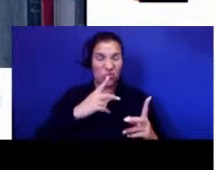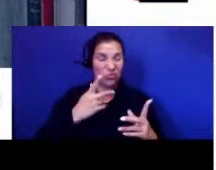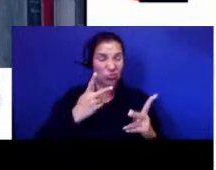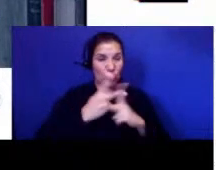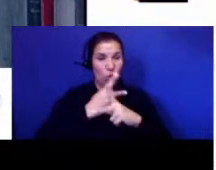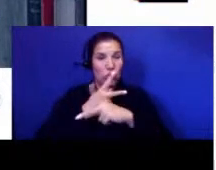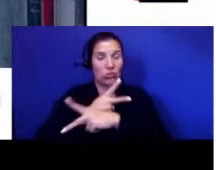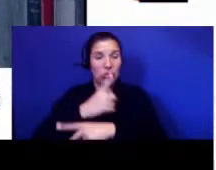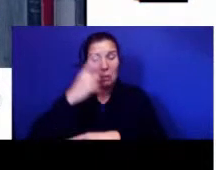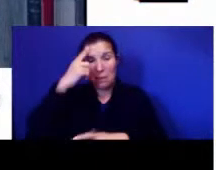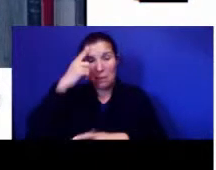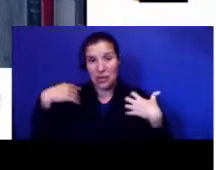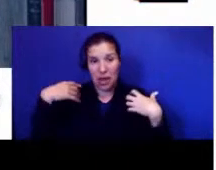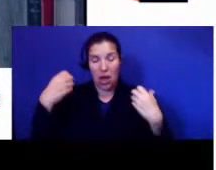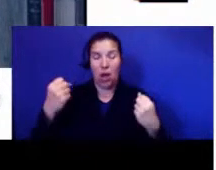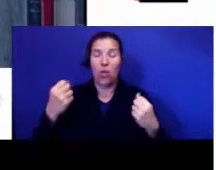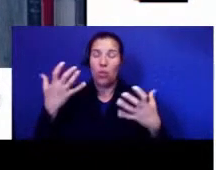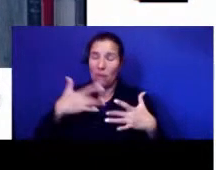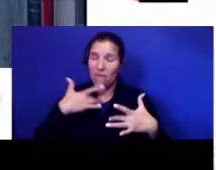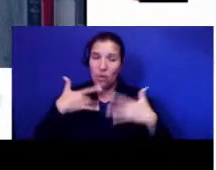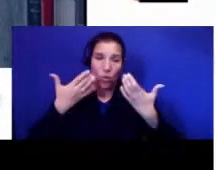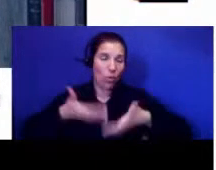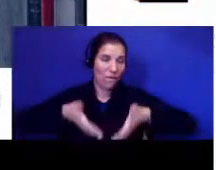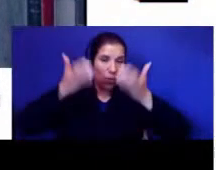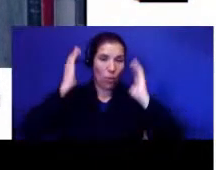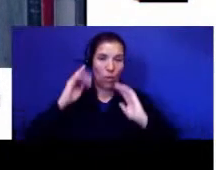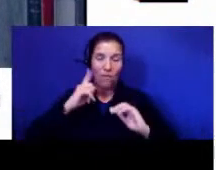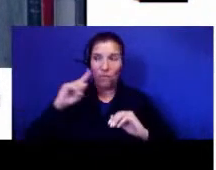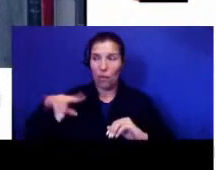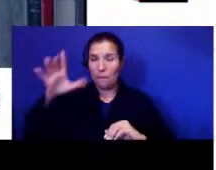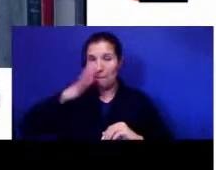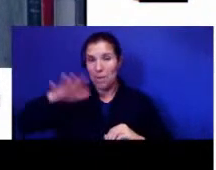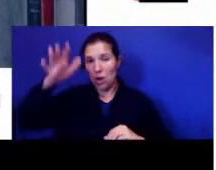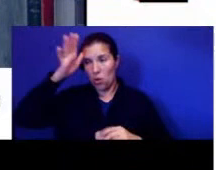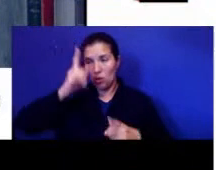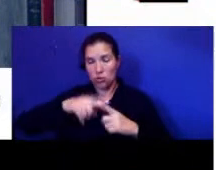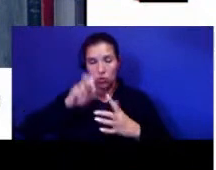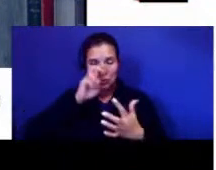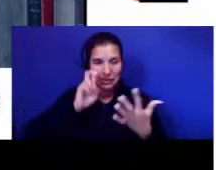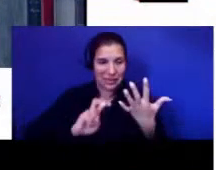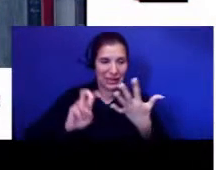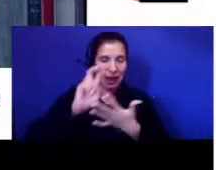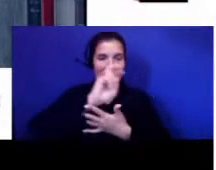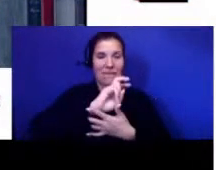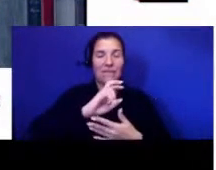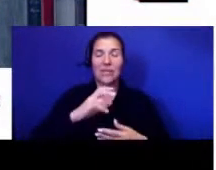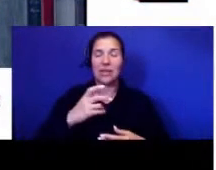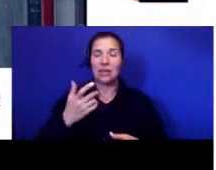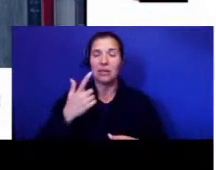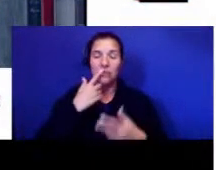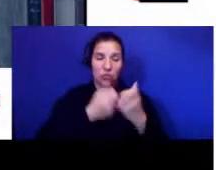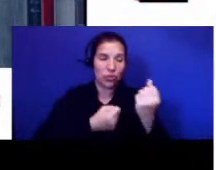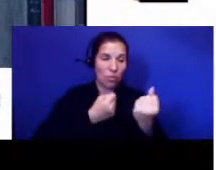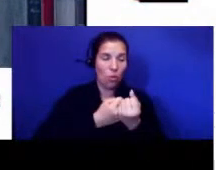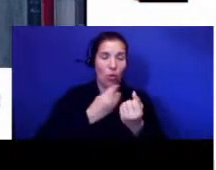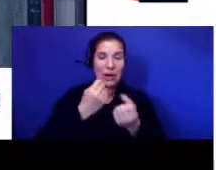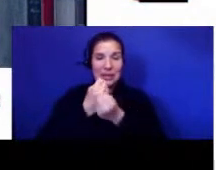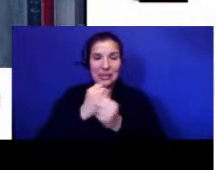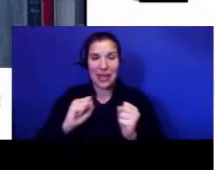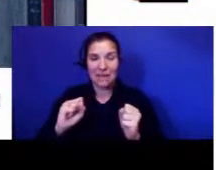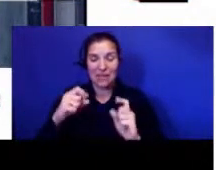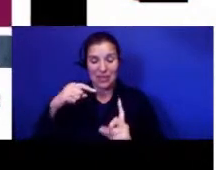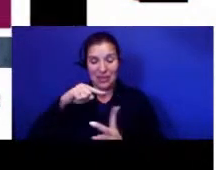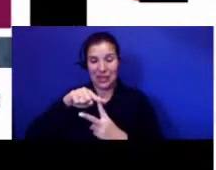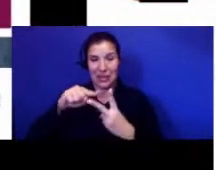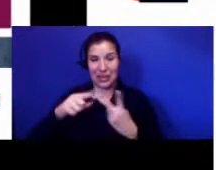health challenges can be incredibly overwhelming for parents and educators to navigate. Support and safety go hand in